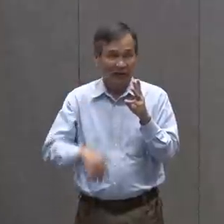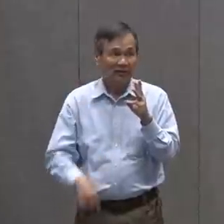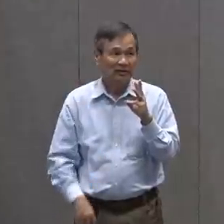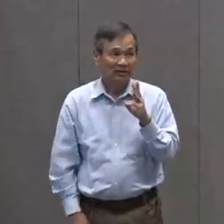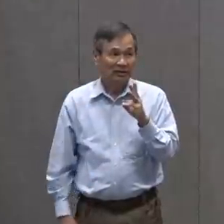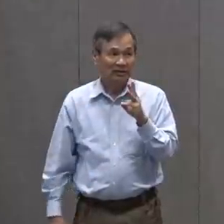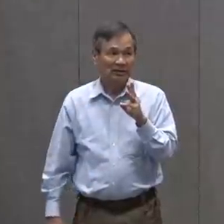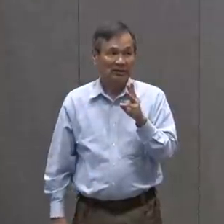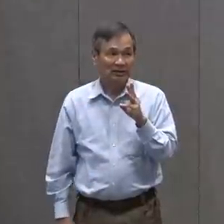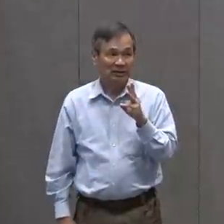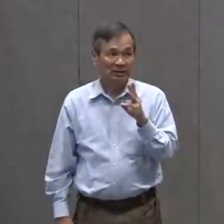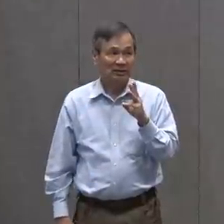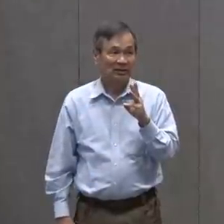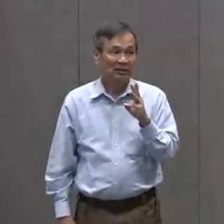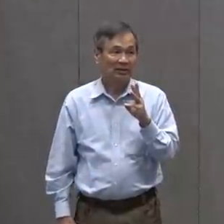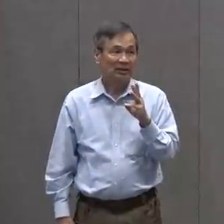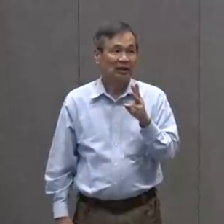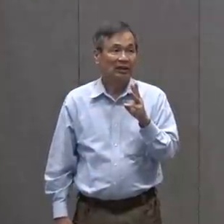I have